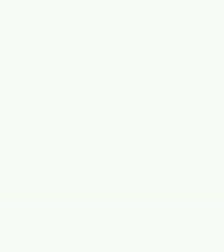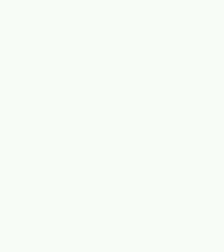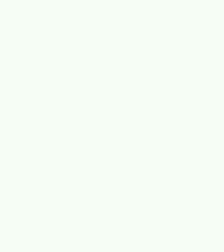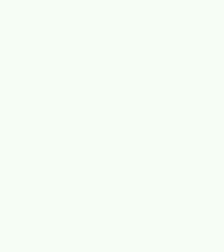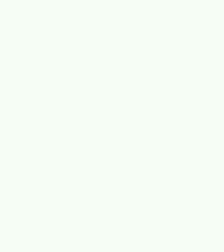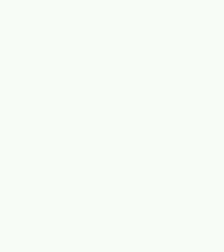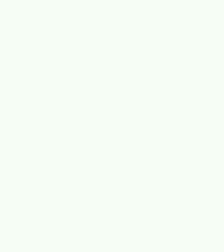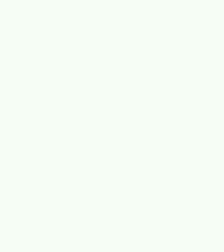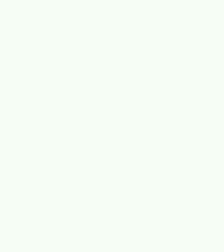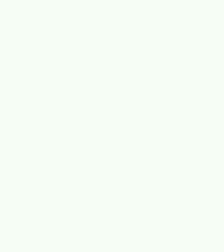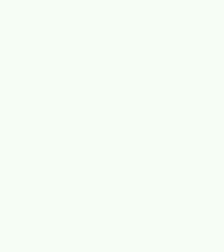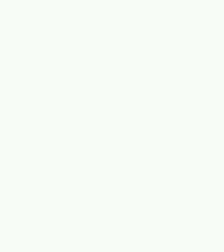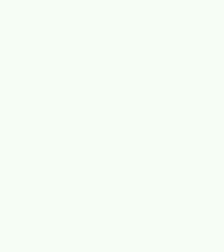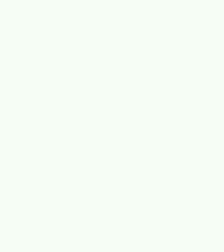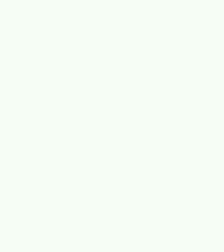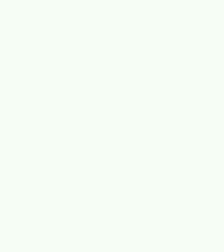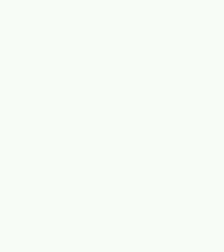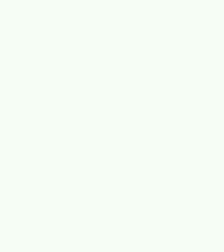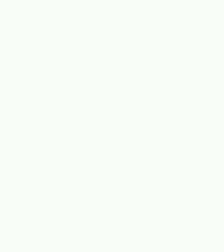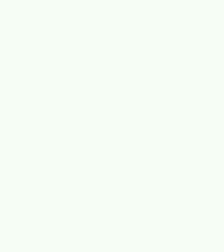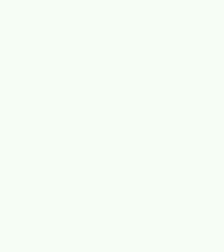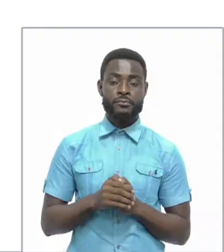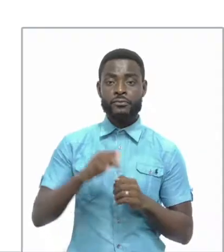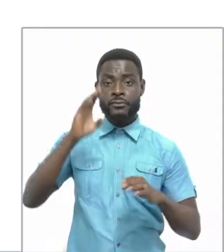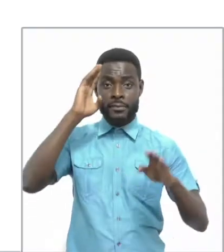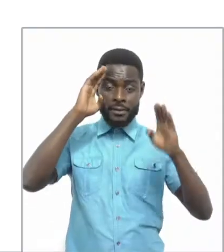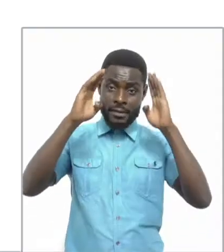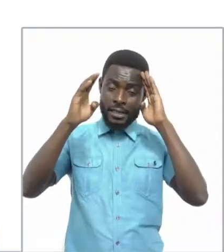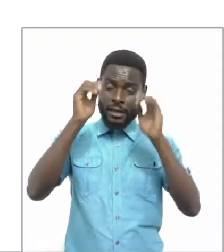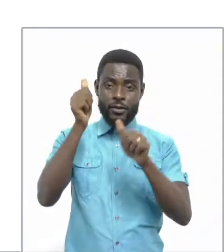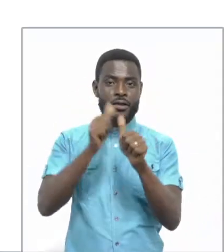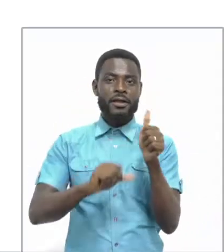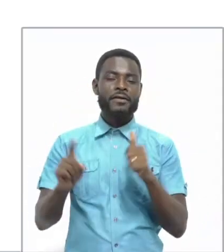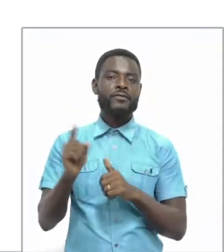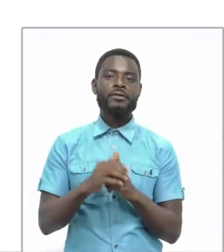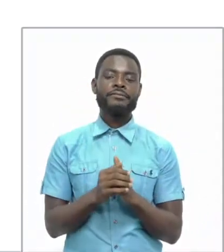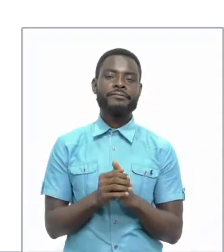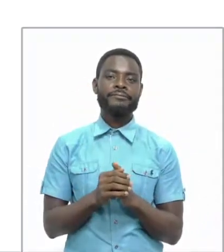COVID-19 Recovery and Resilience Program. Hello, everyone.